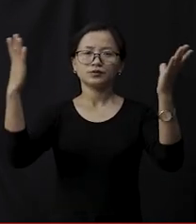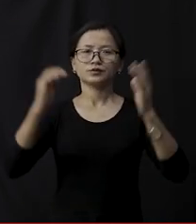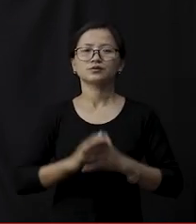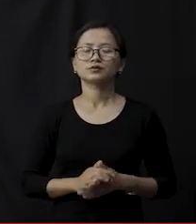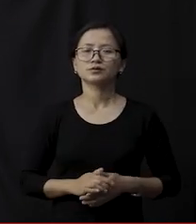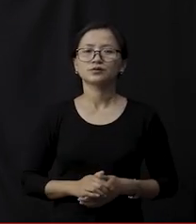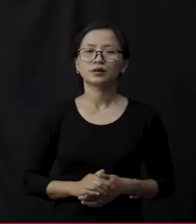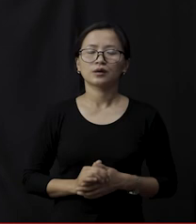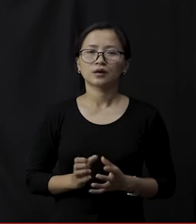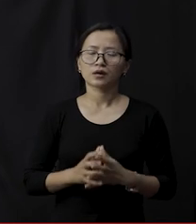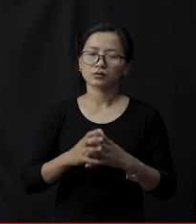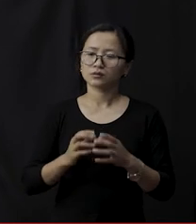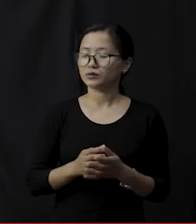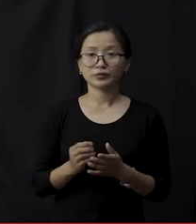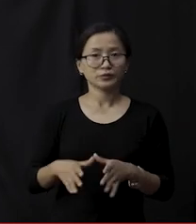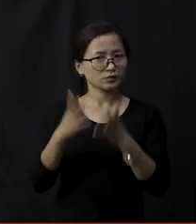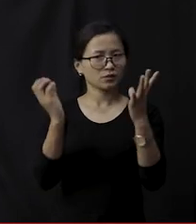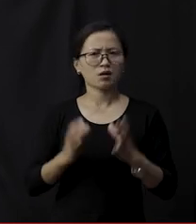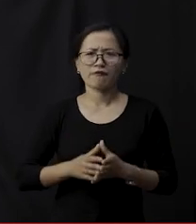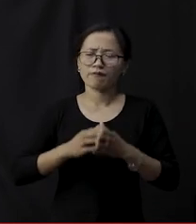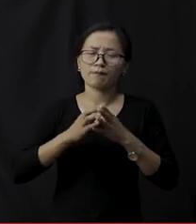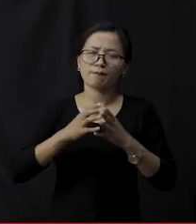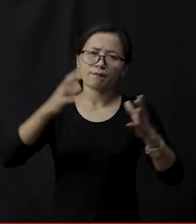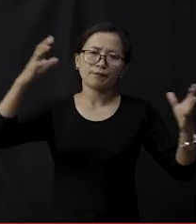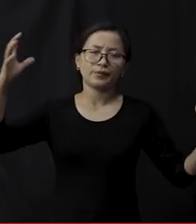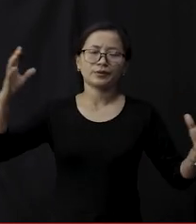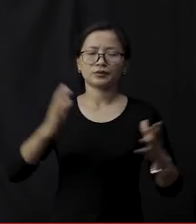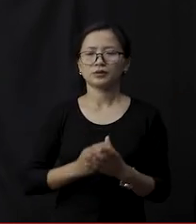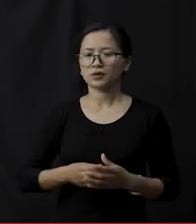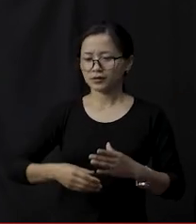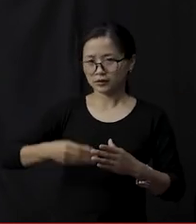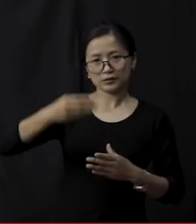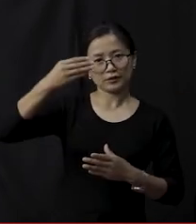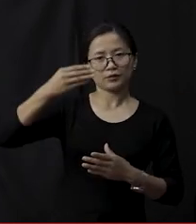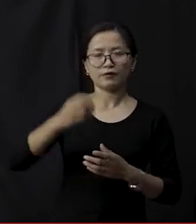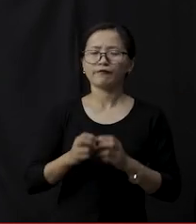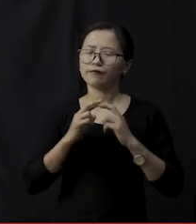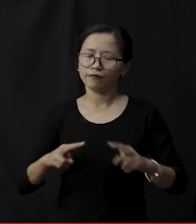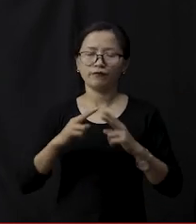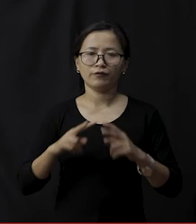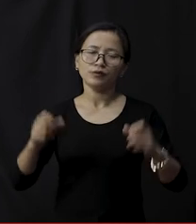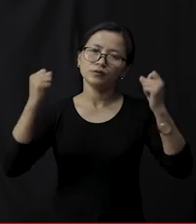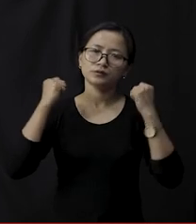trees, these are big plants. And their stems are very, very strong.